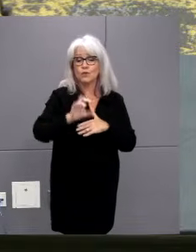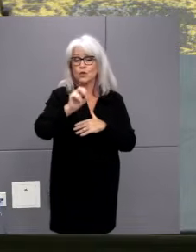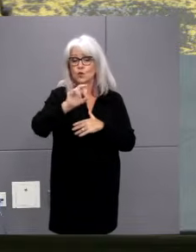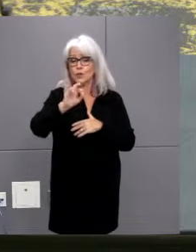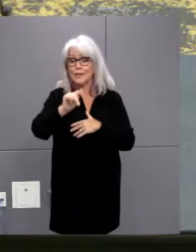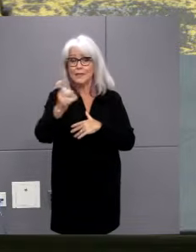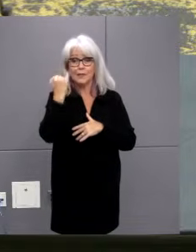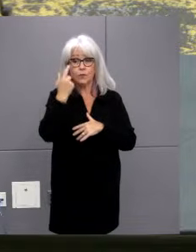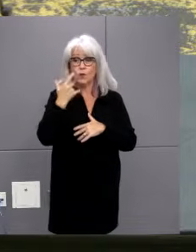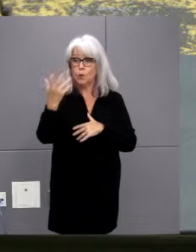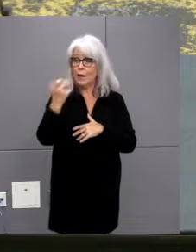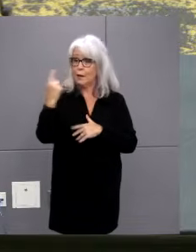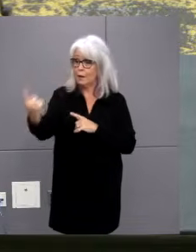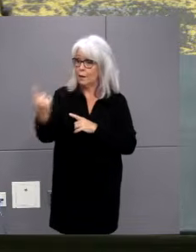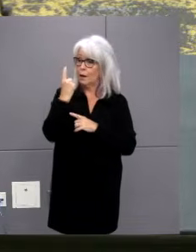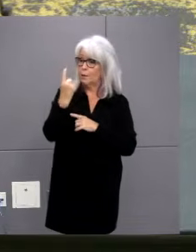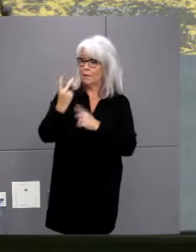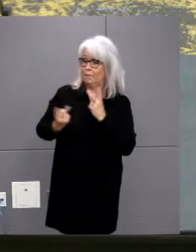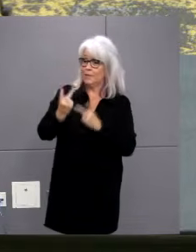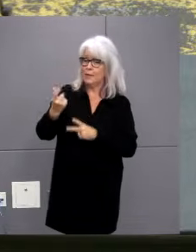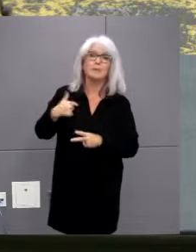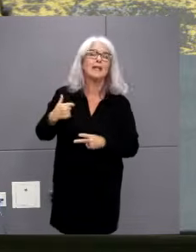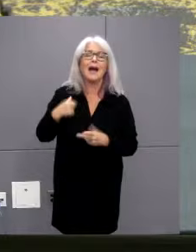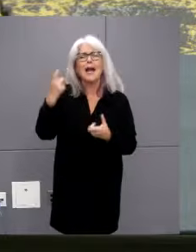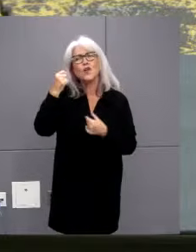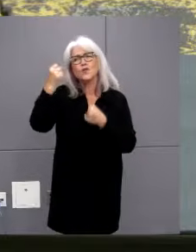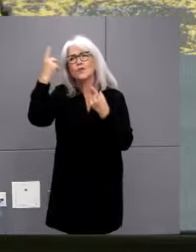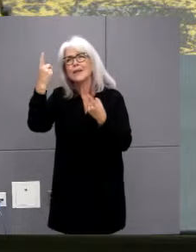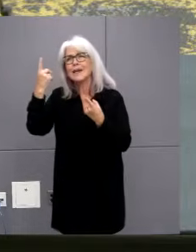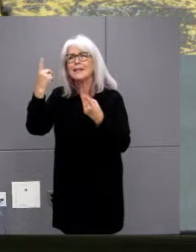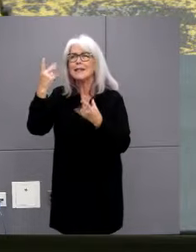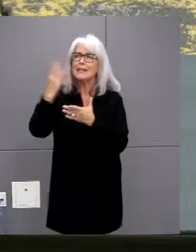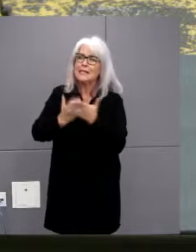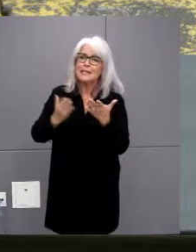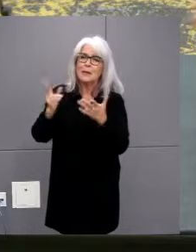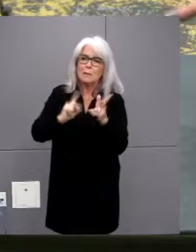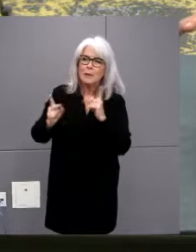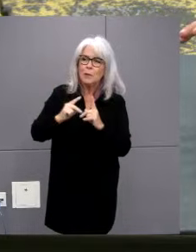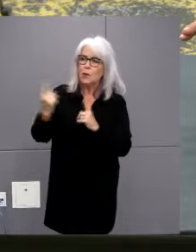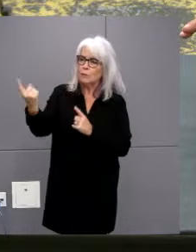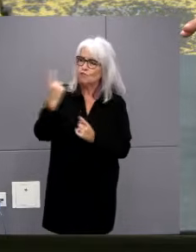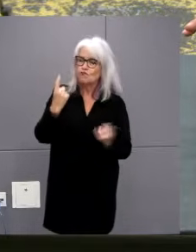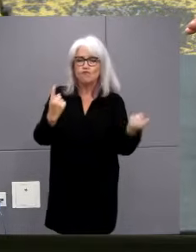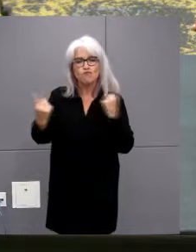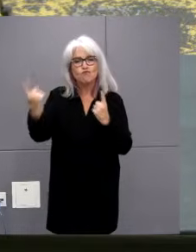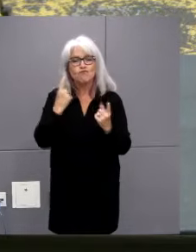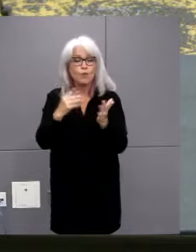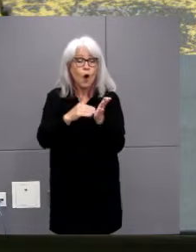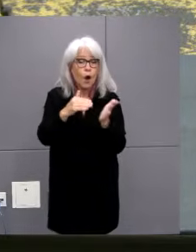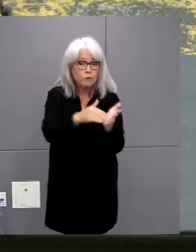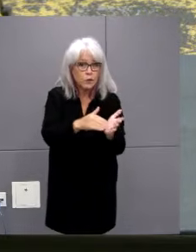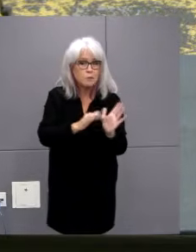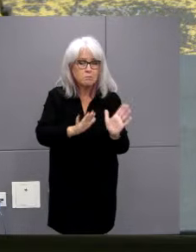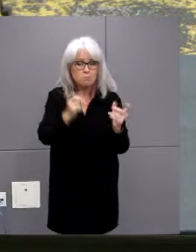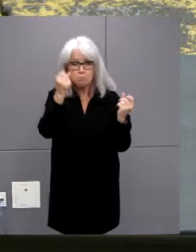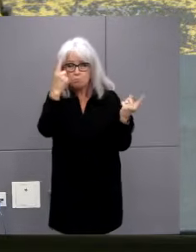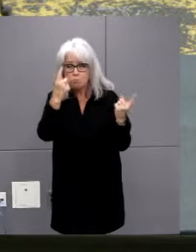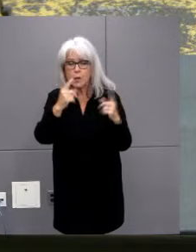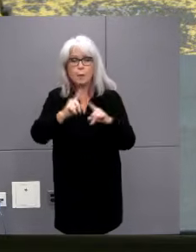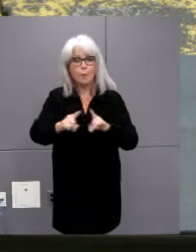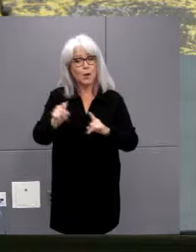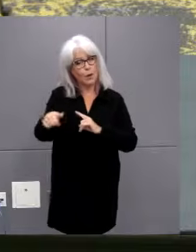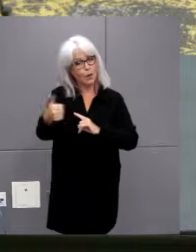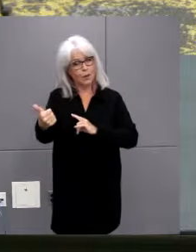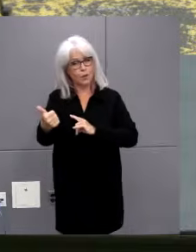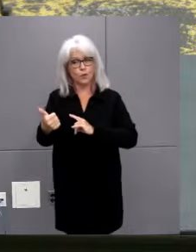me and they got a card, I understand you're doing, some of you come here more regularly, and I get that, but there are others who